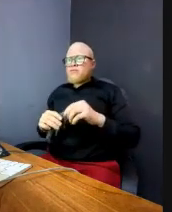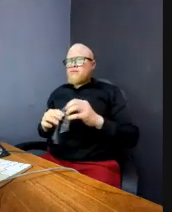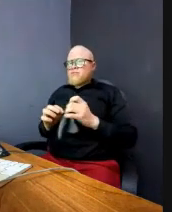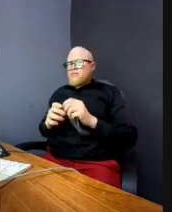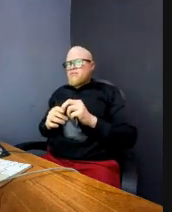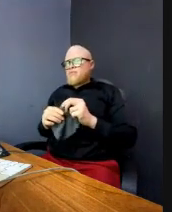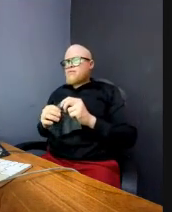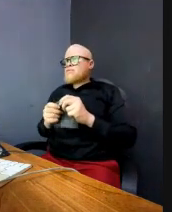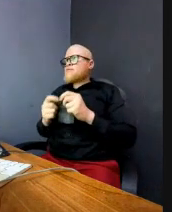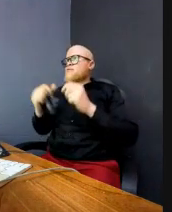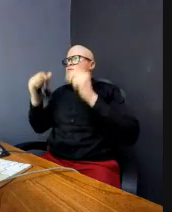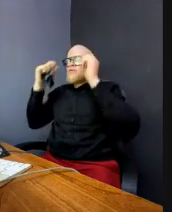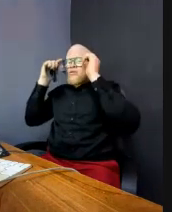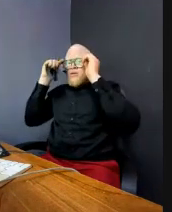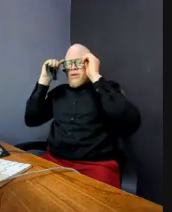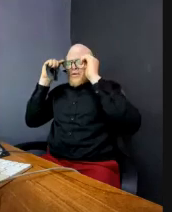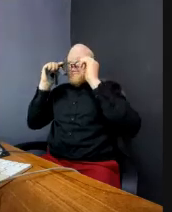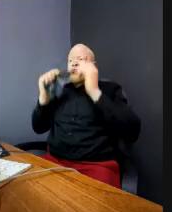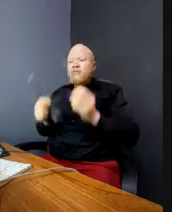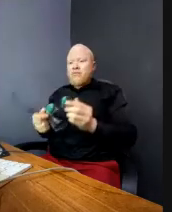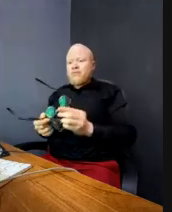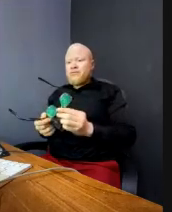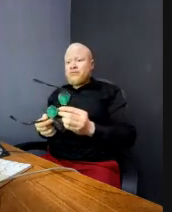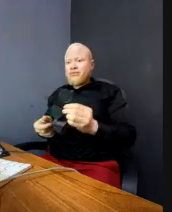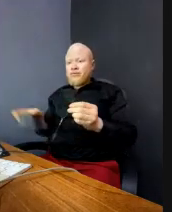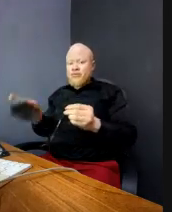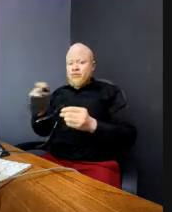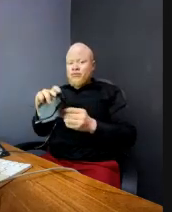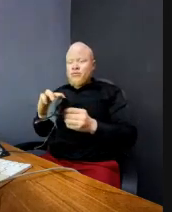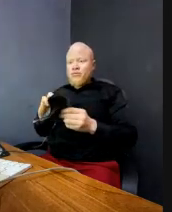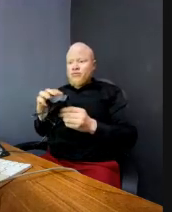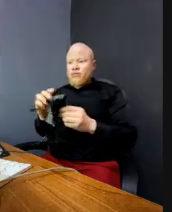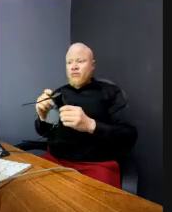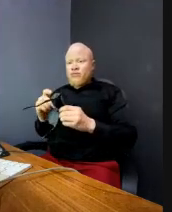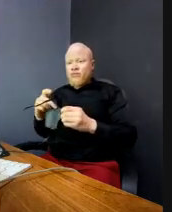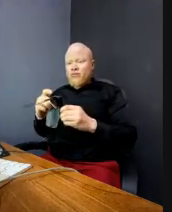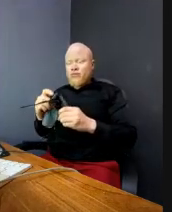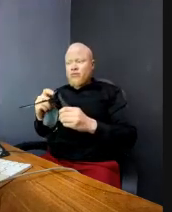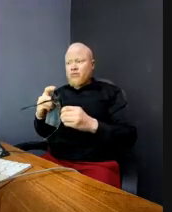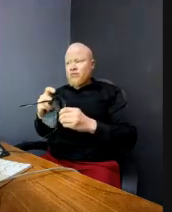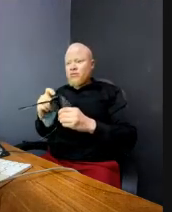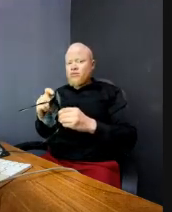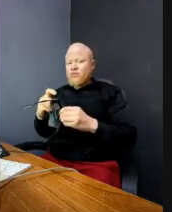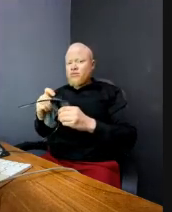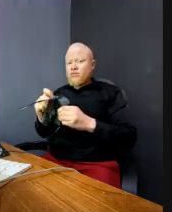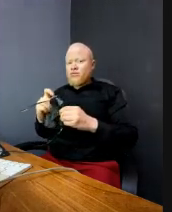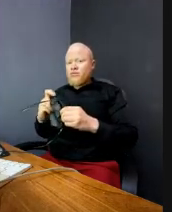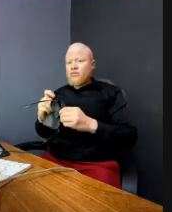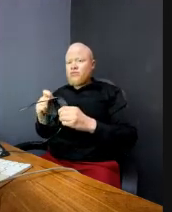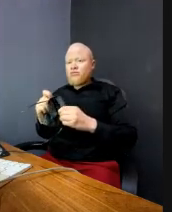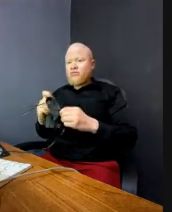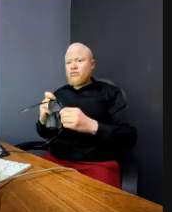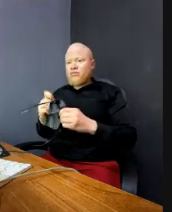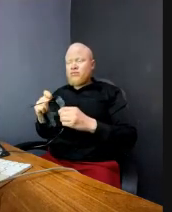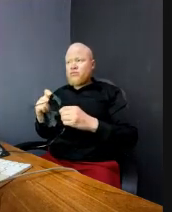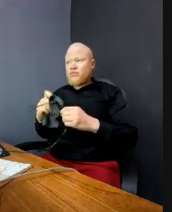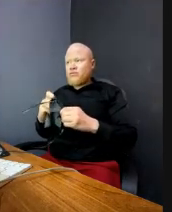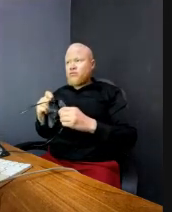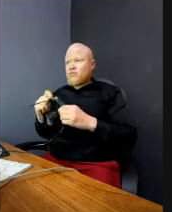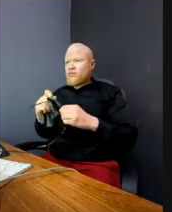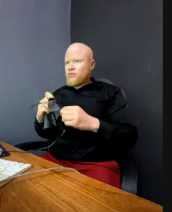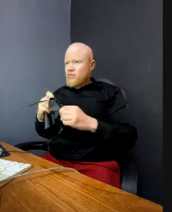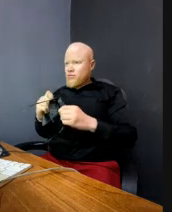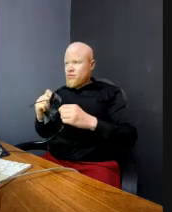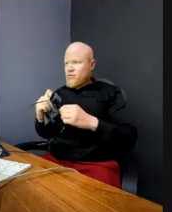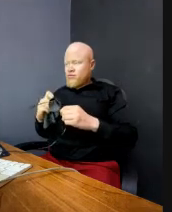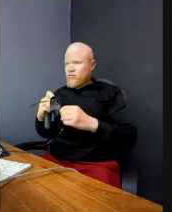Joyce and Mary, Joyce, Mugure, and Mary, we are waiting on you. Thank you, Marianne. Hi,